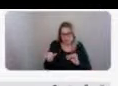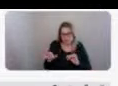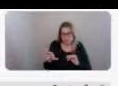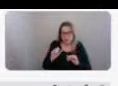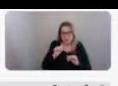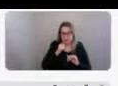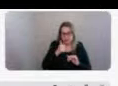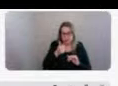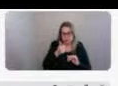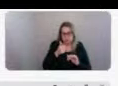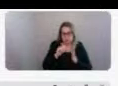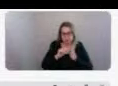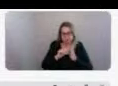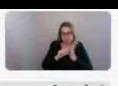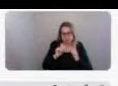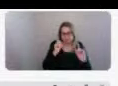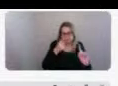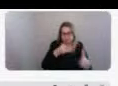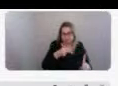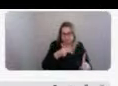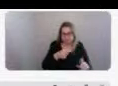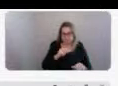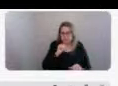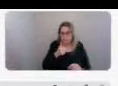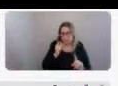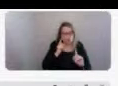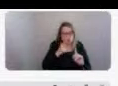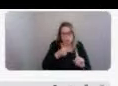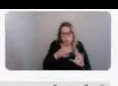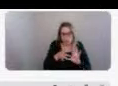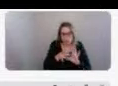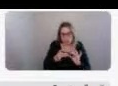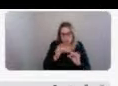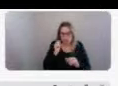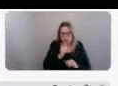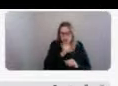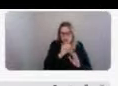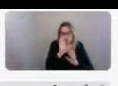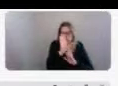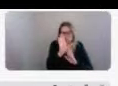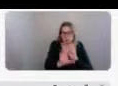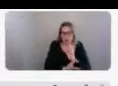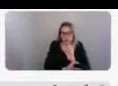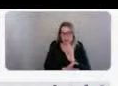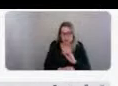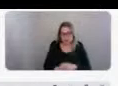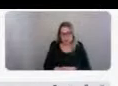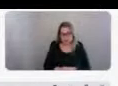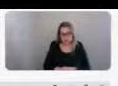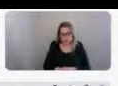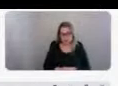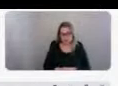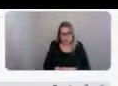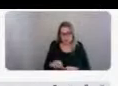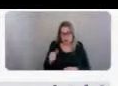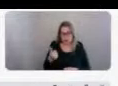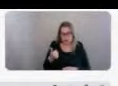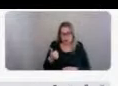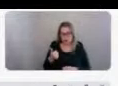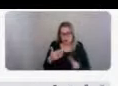intended goal this is not a goal mentioned in the arizona constitution as to the other